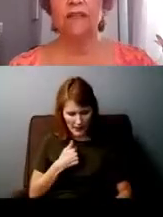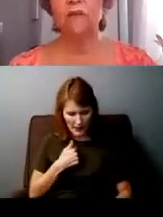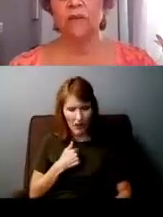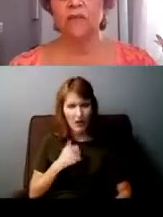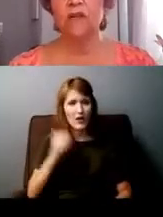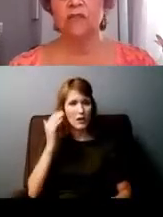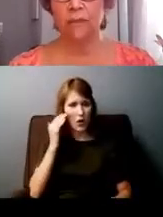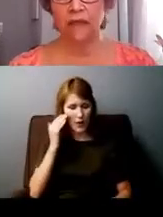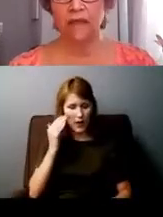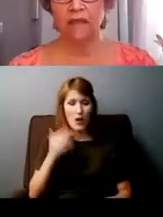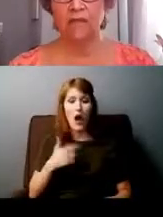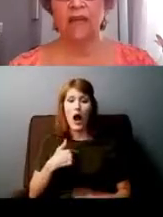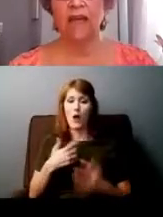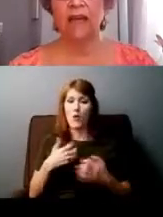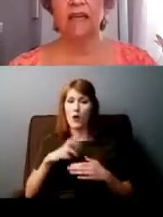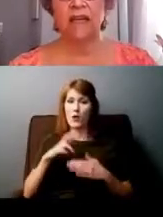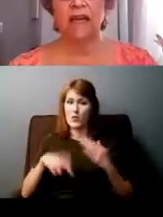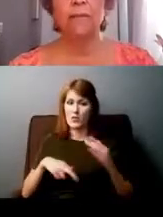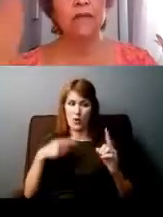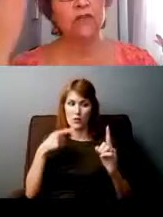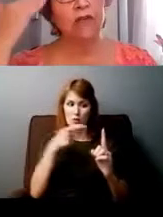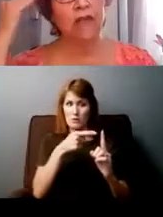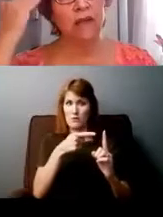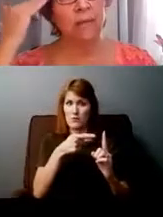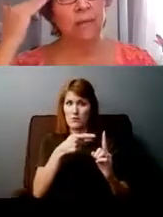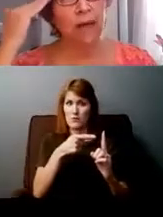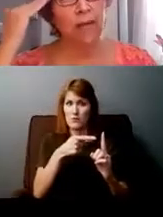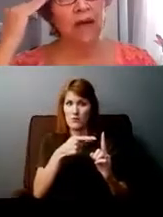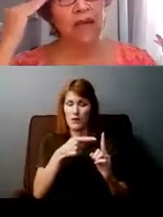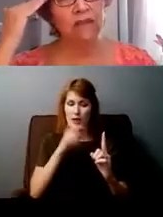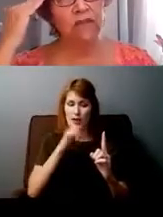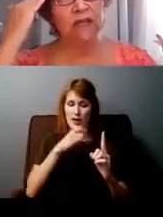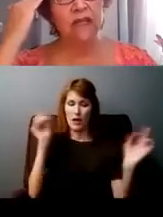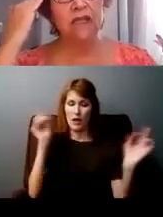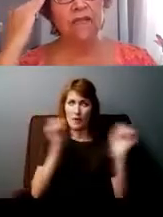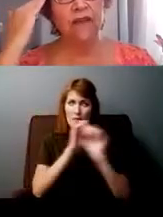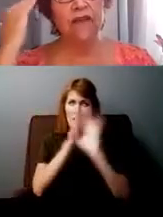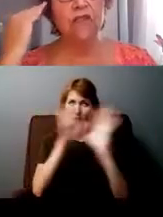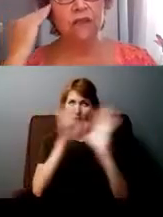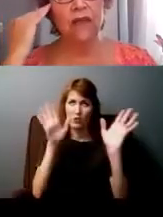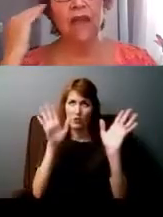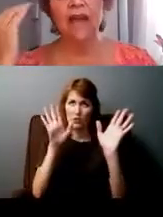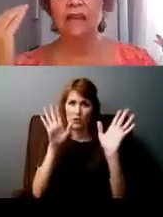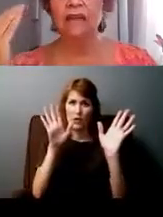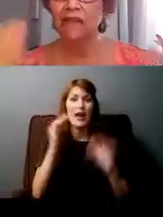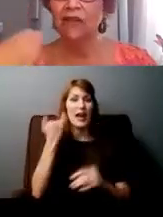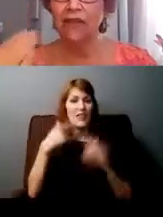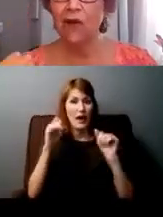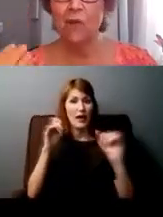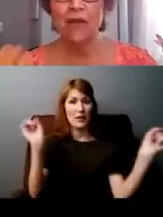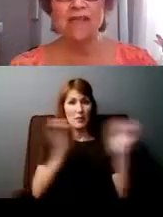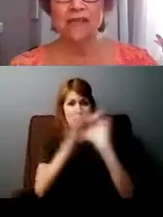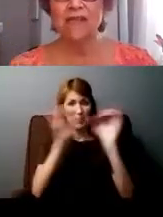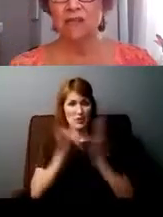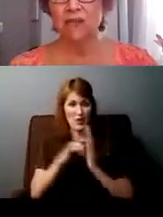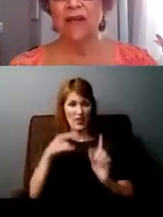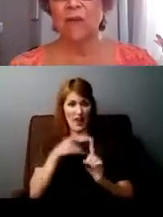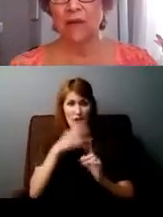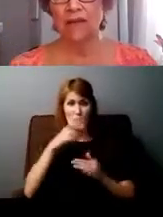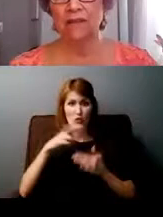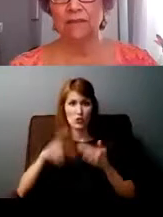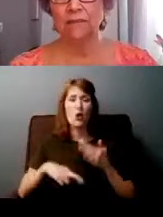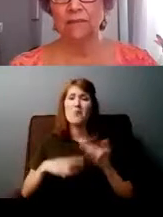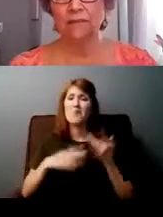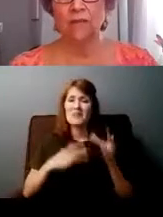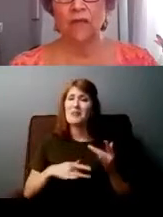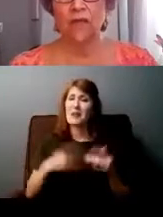want the end result to be. And can I picture that in my mind? Because if I can do that, nearly always things turn out